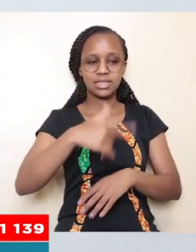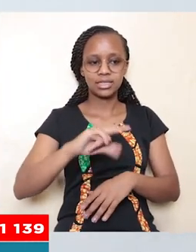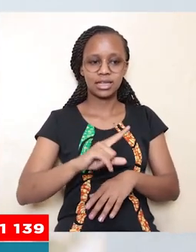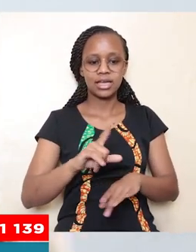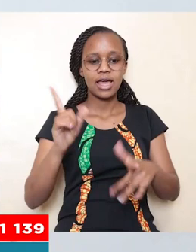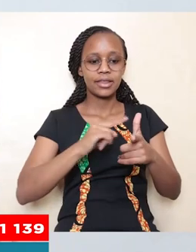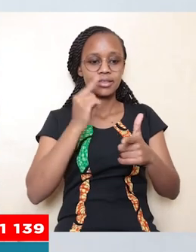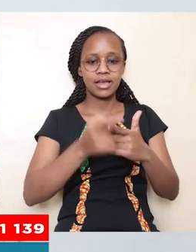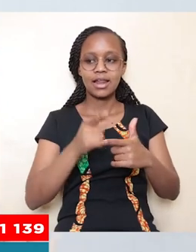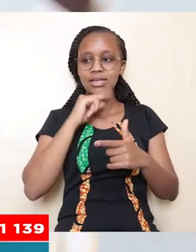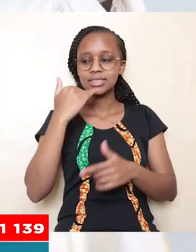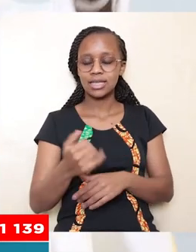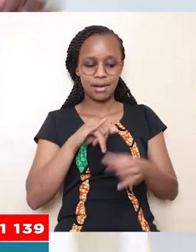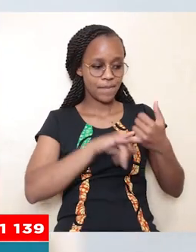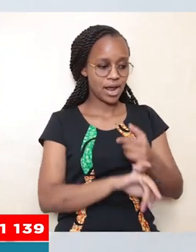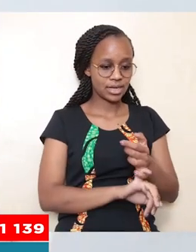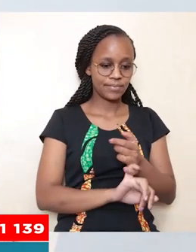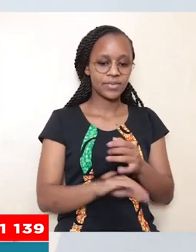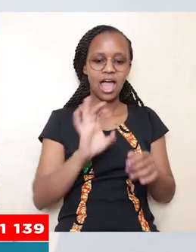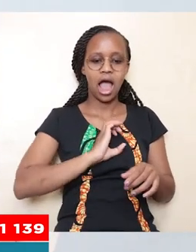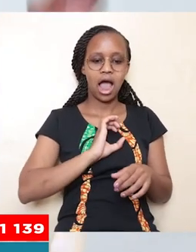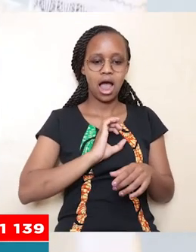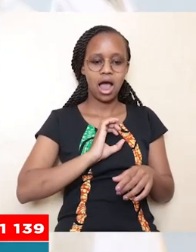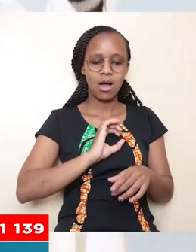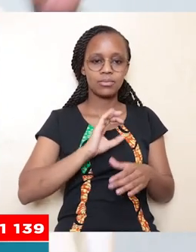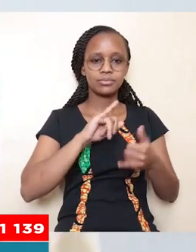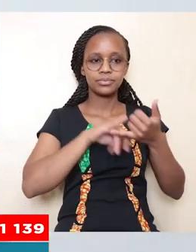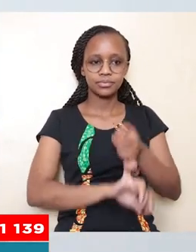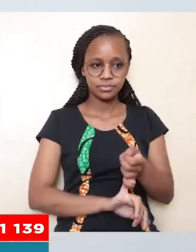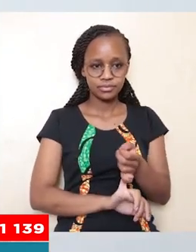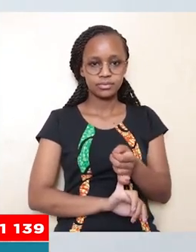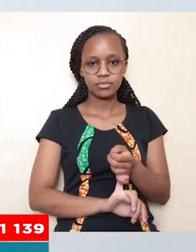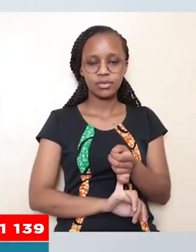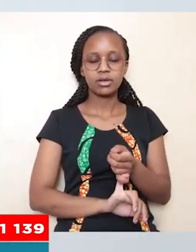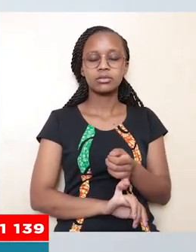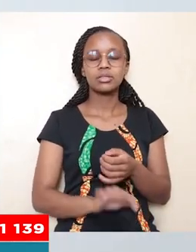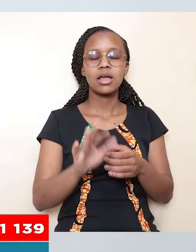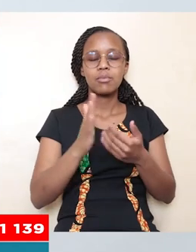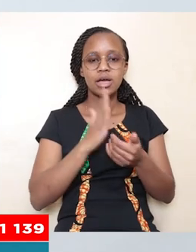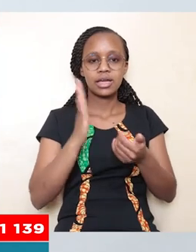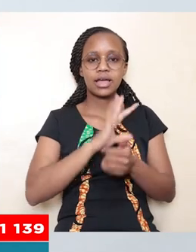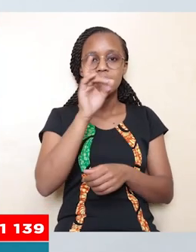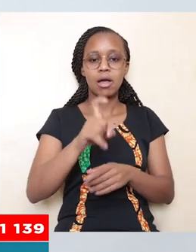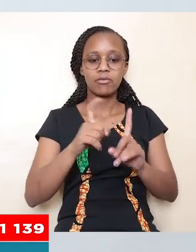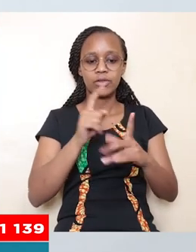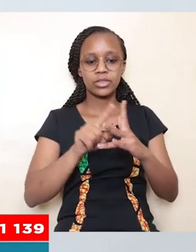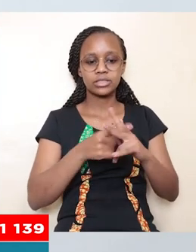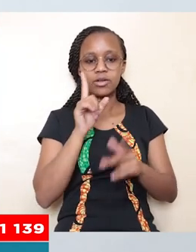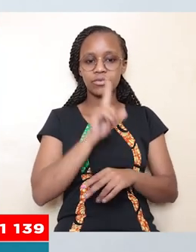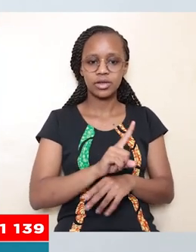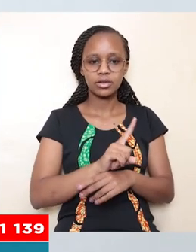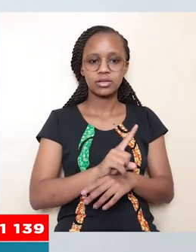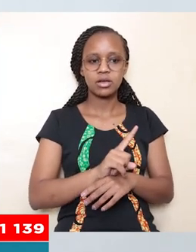other ridge, that is our son. And his welfare is our concern. From the beginning,